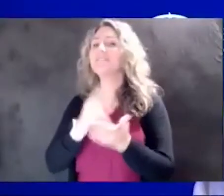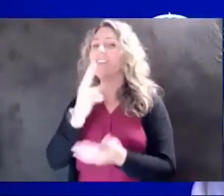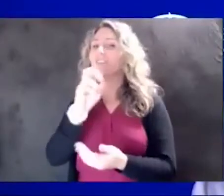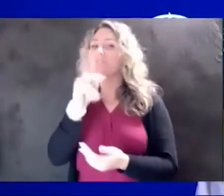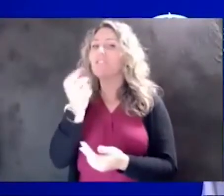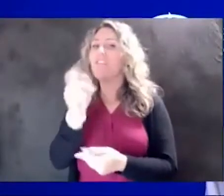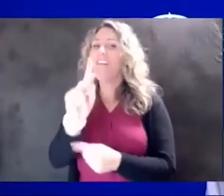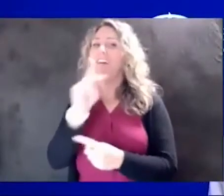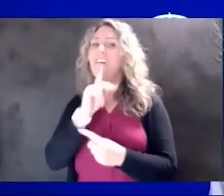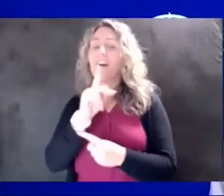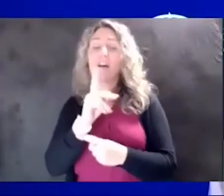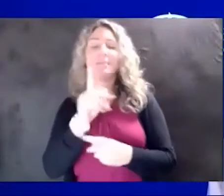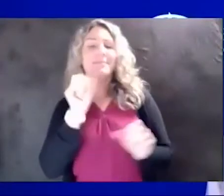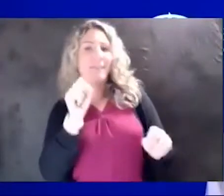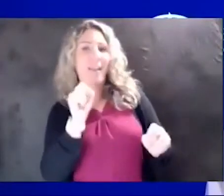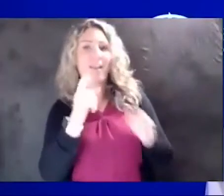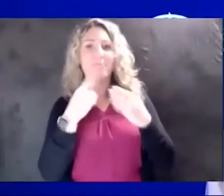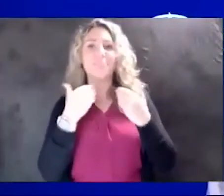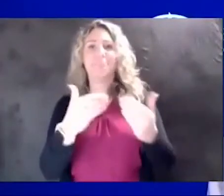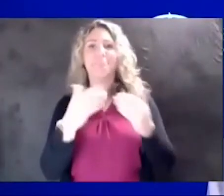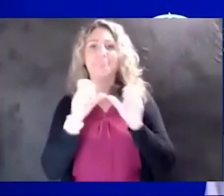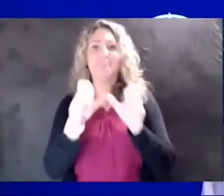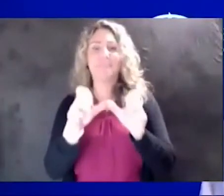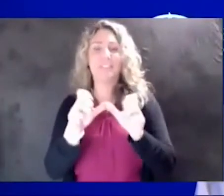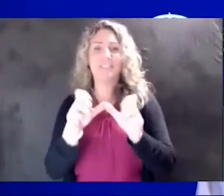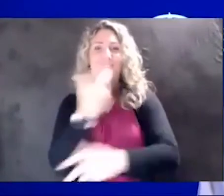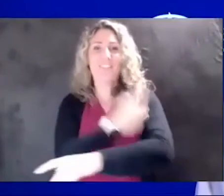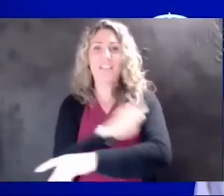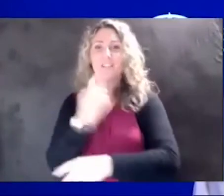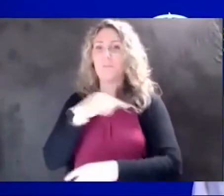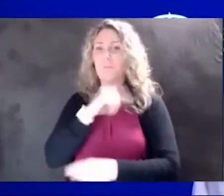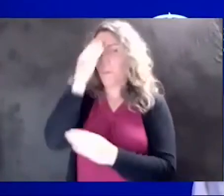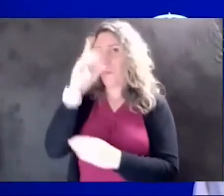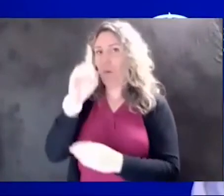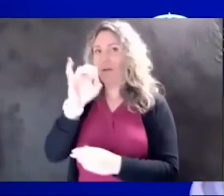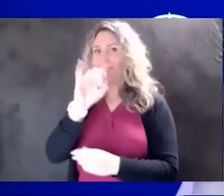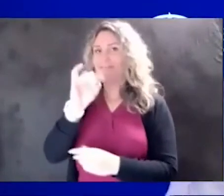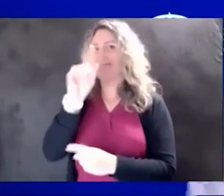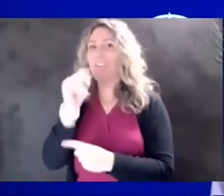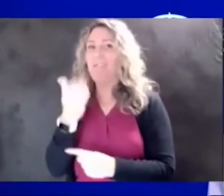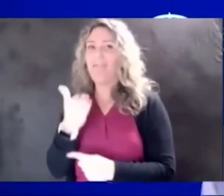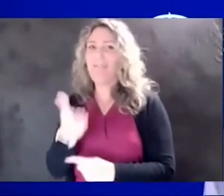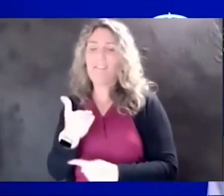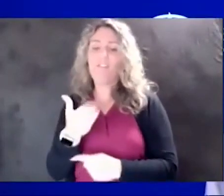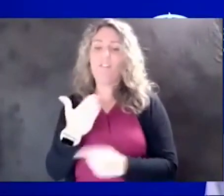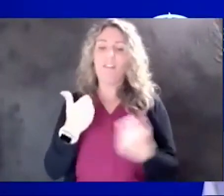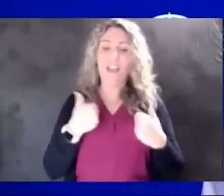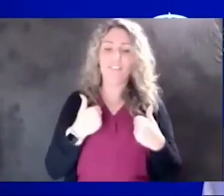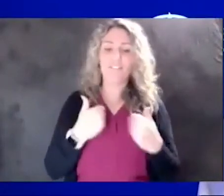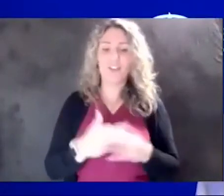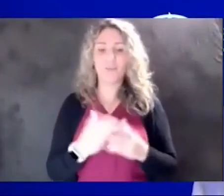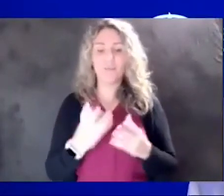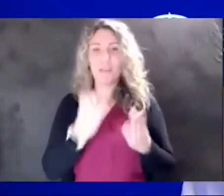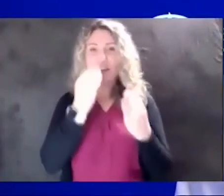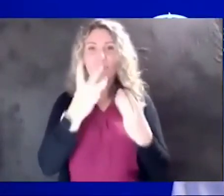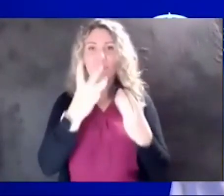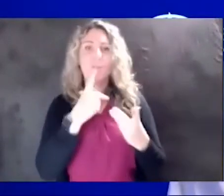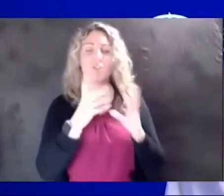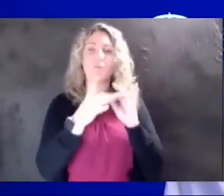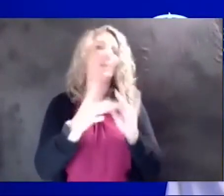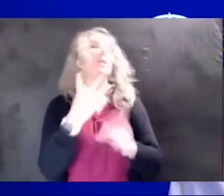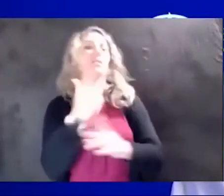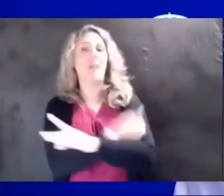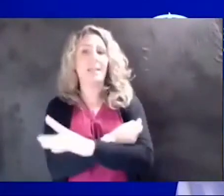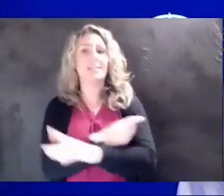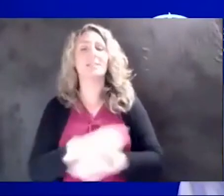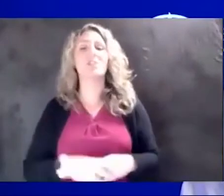continue to get vaccinated. We know Delta variant is out there. Have a little bit of some information about the vaccination. And again, I think it